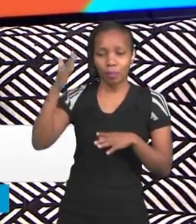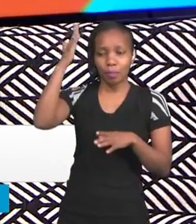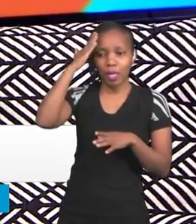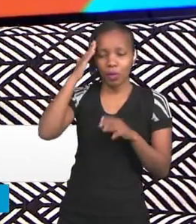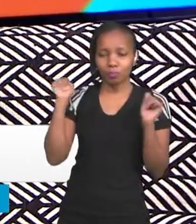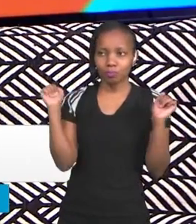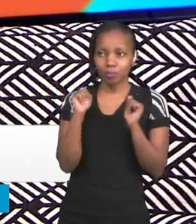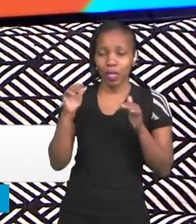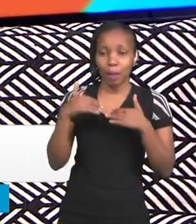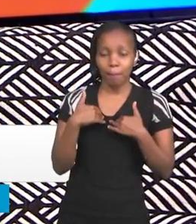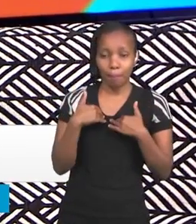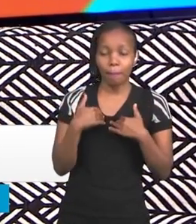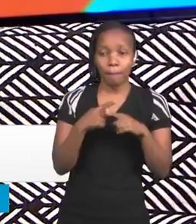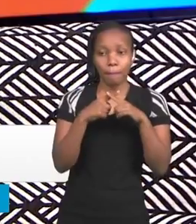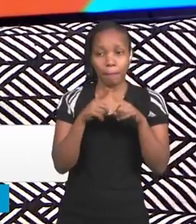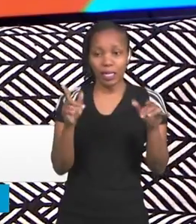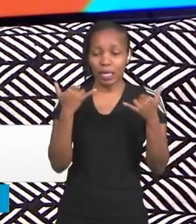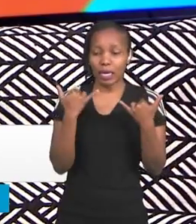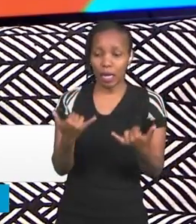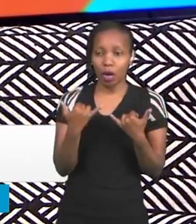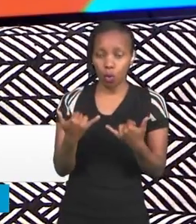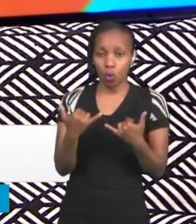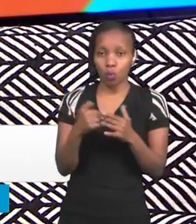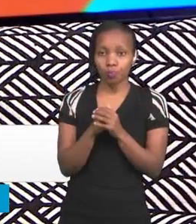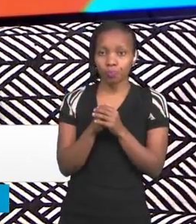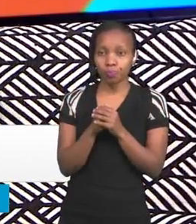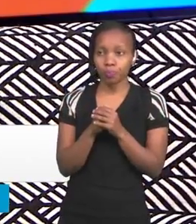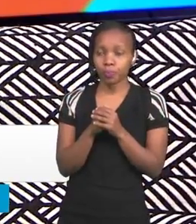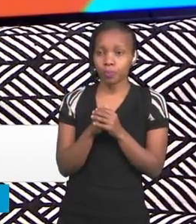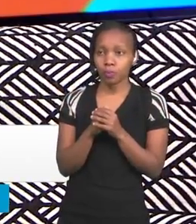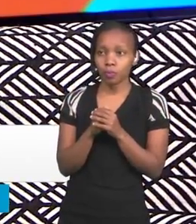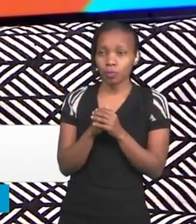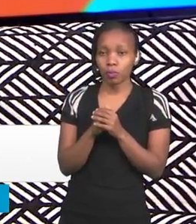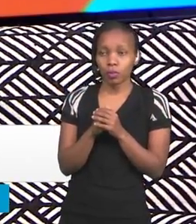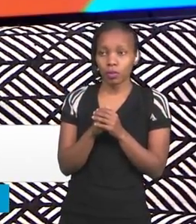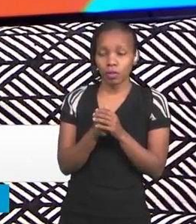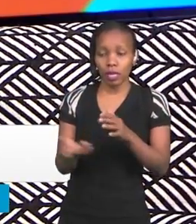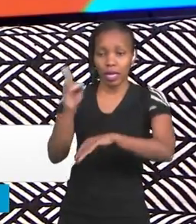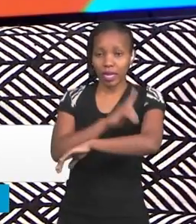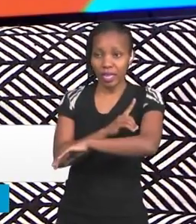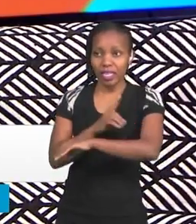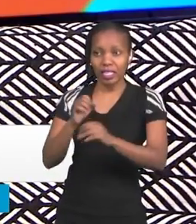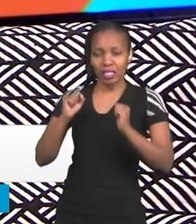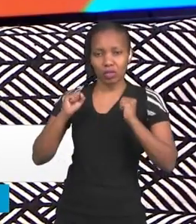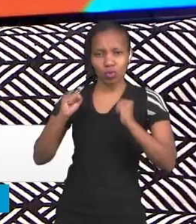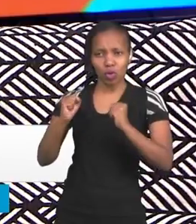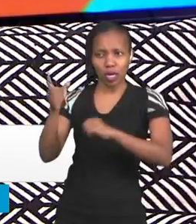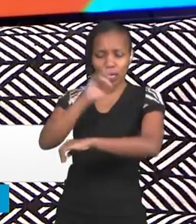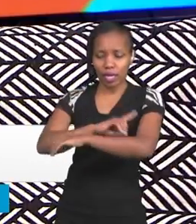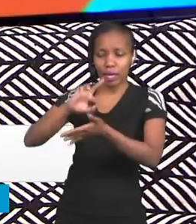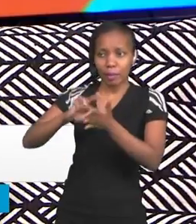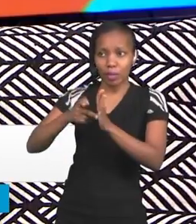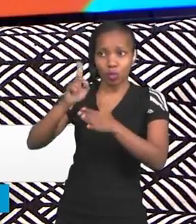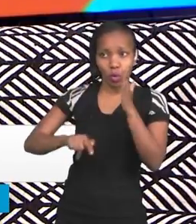talk about this day. Mm-hmm. Yes, it's kind of very strong day, because when you say strong day, it means it's